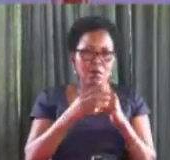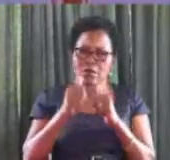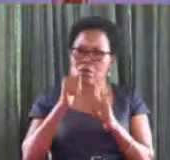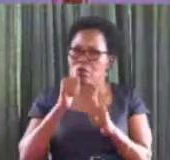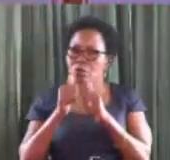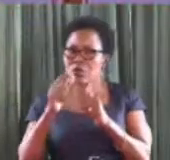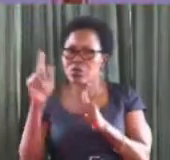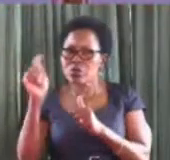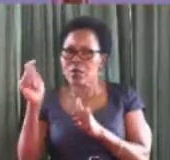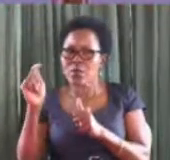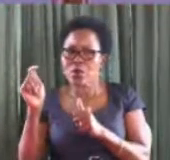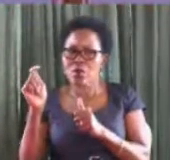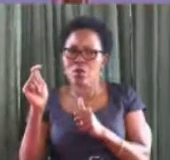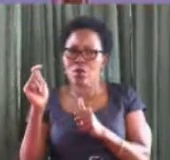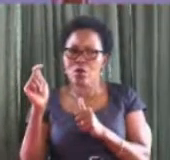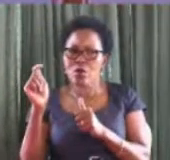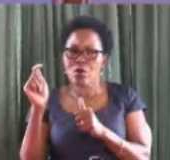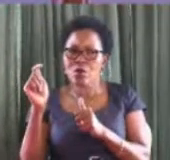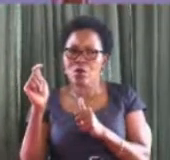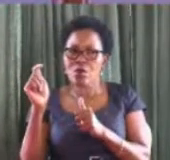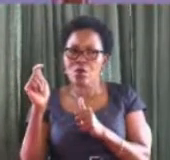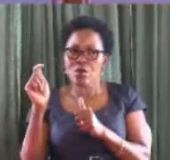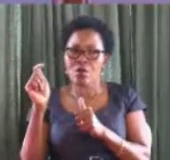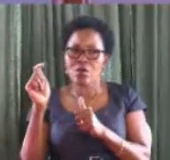Sorry, which tribunals, my lord?